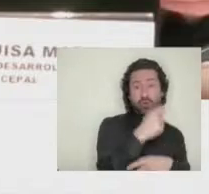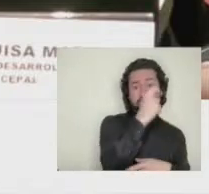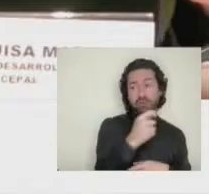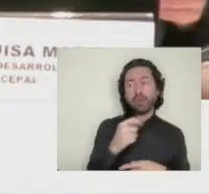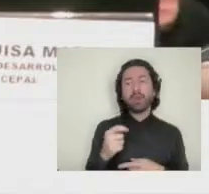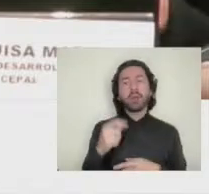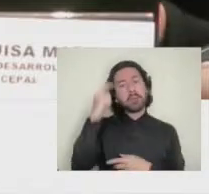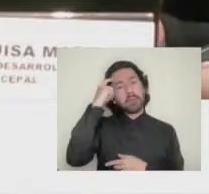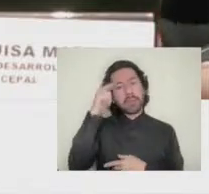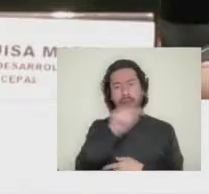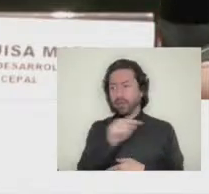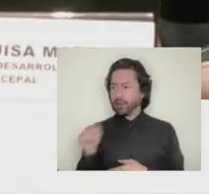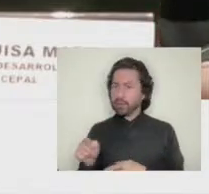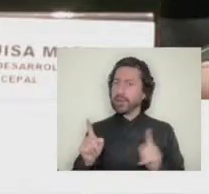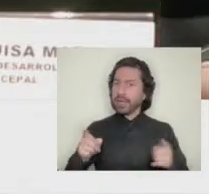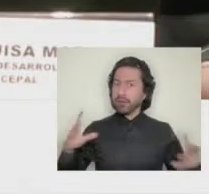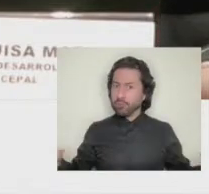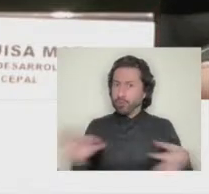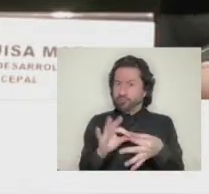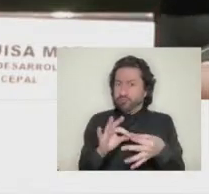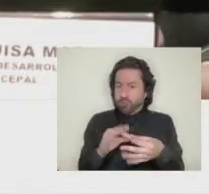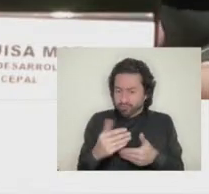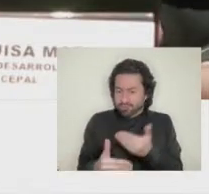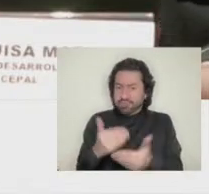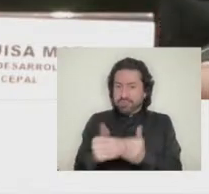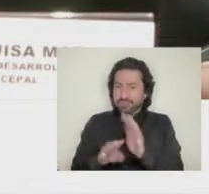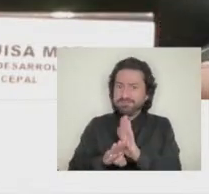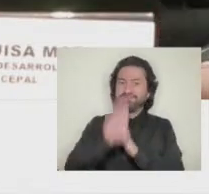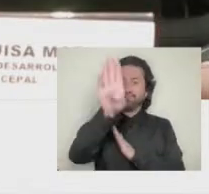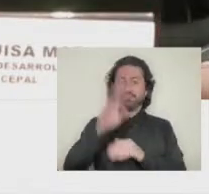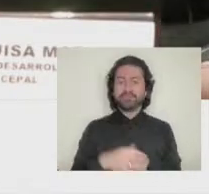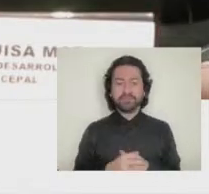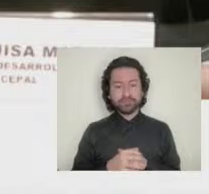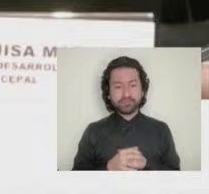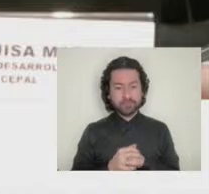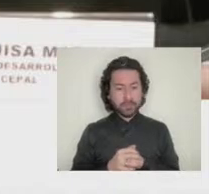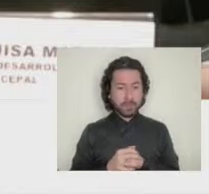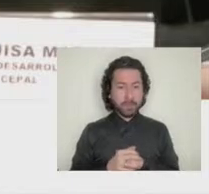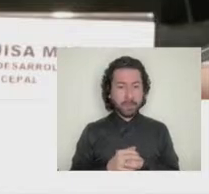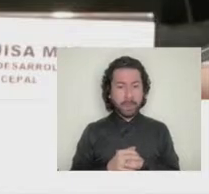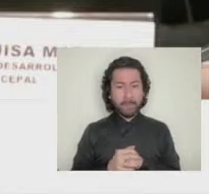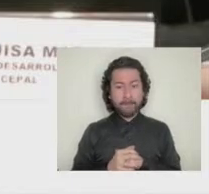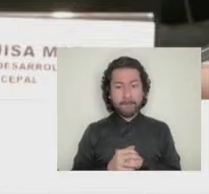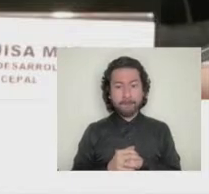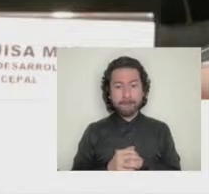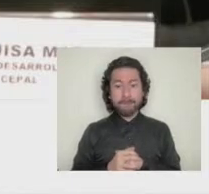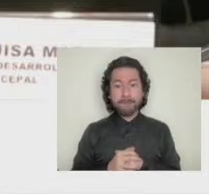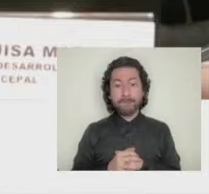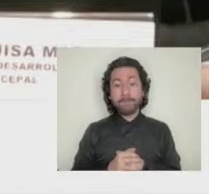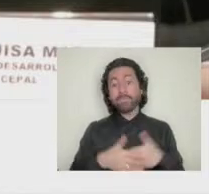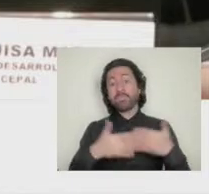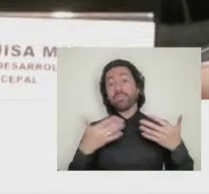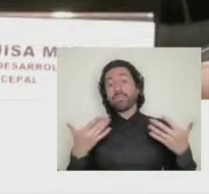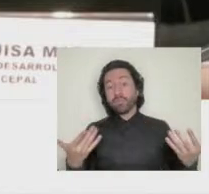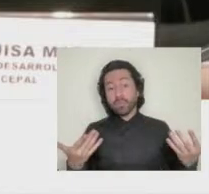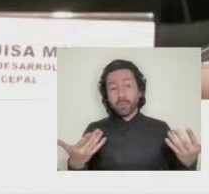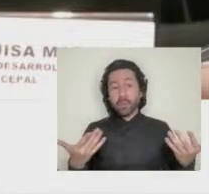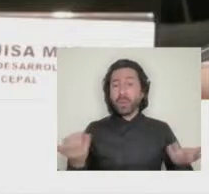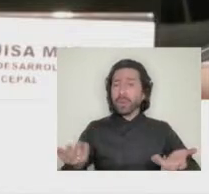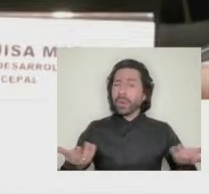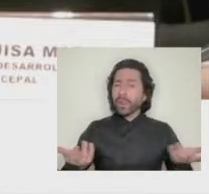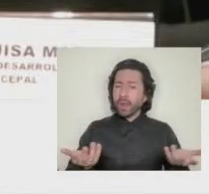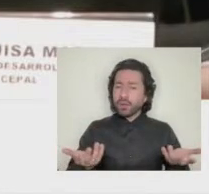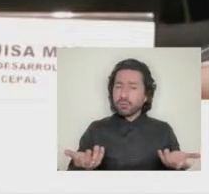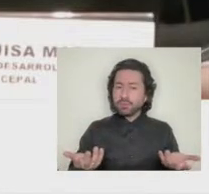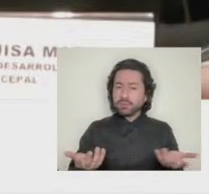is a space that must be enhanced by countries. But indeed, in order to make progress in